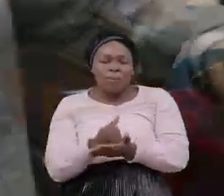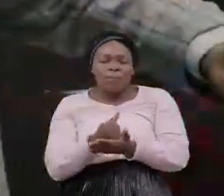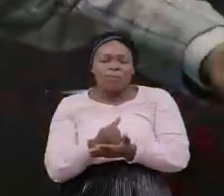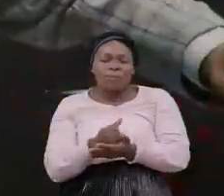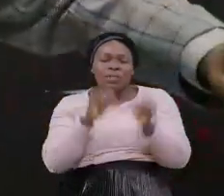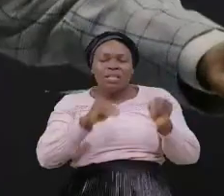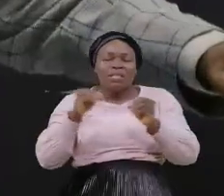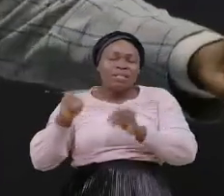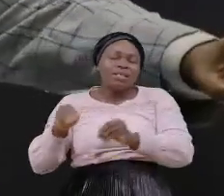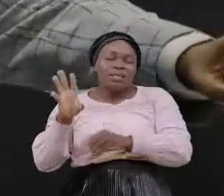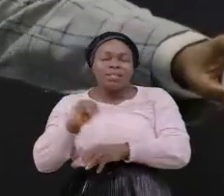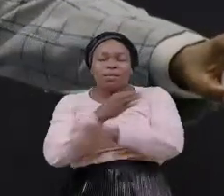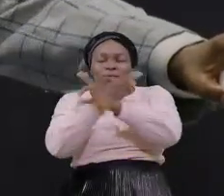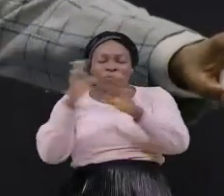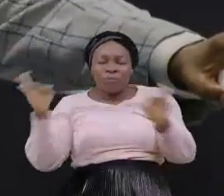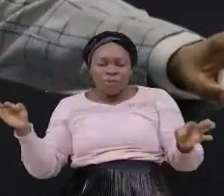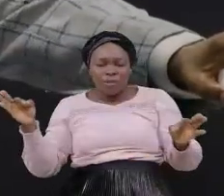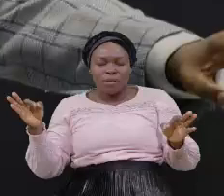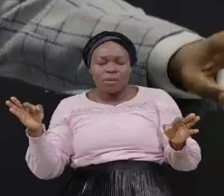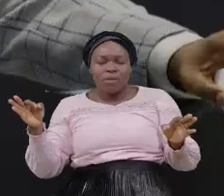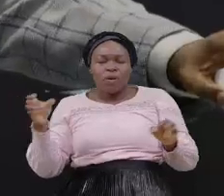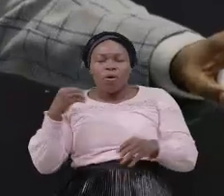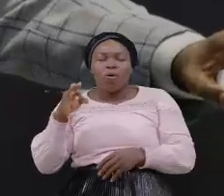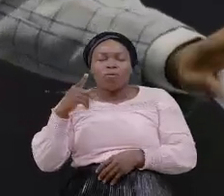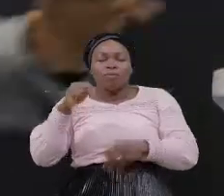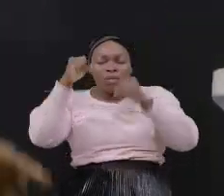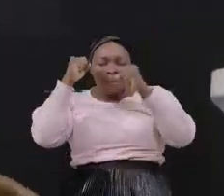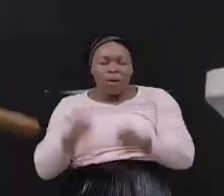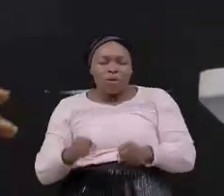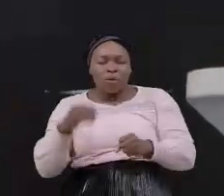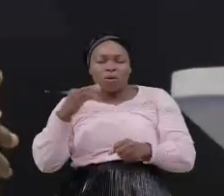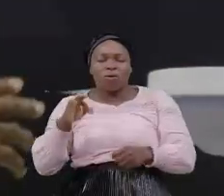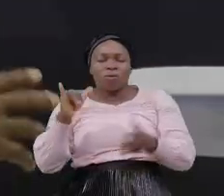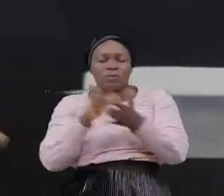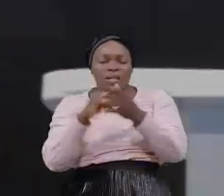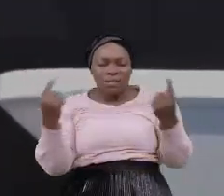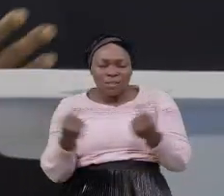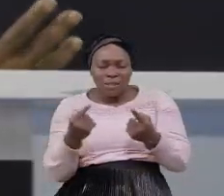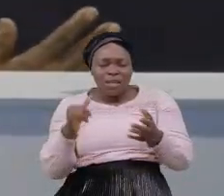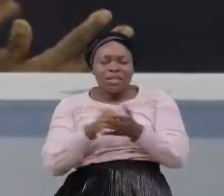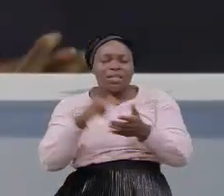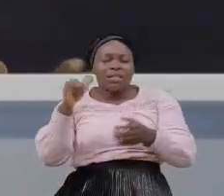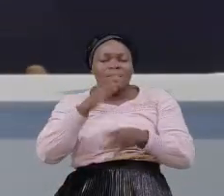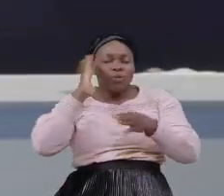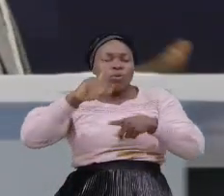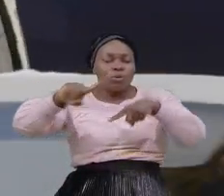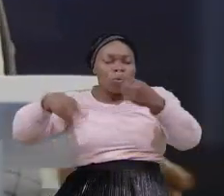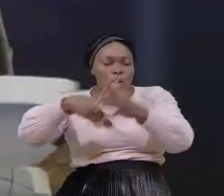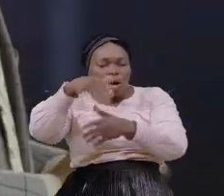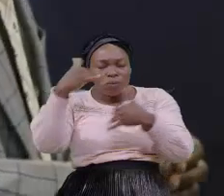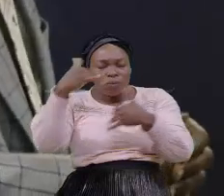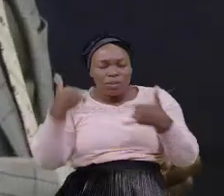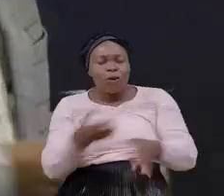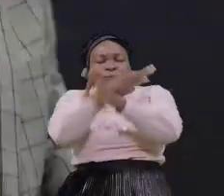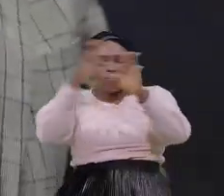free from the power of that sin, that they will go out now free in Christ, free in